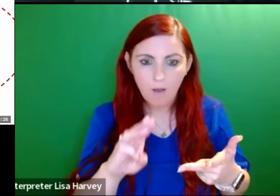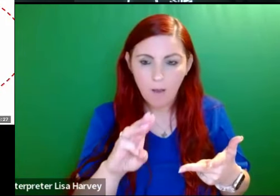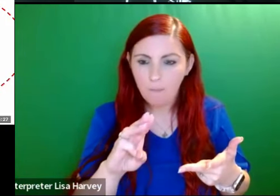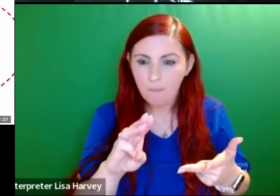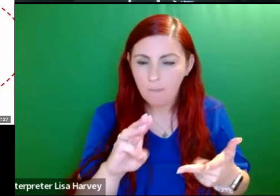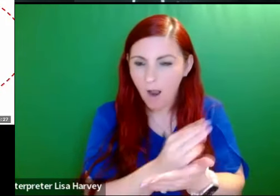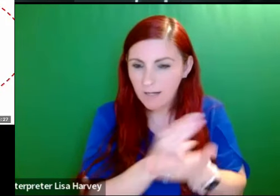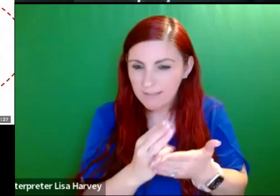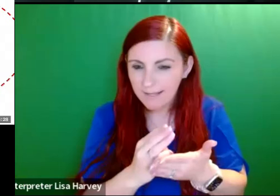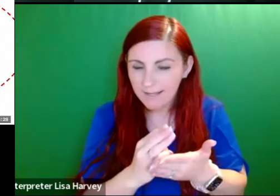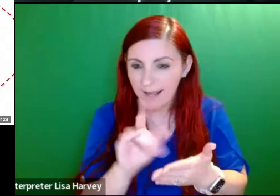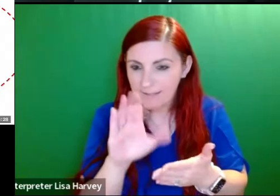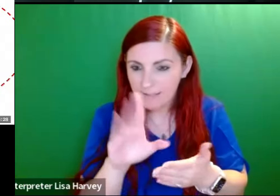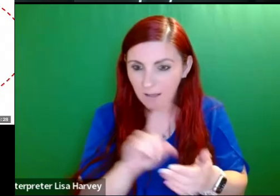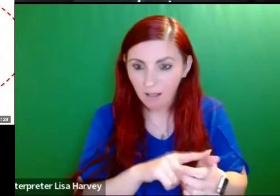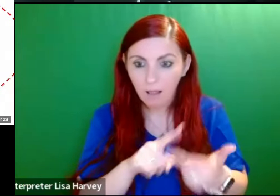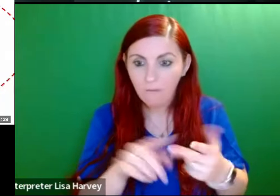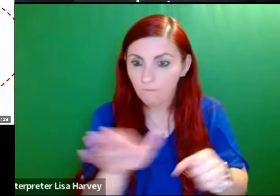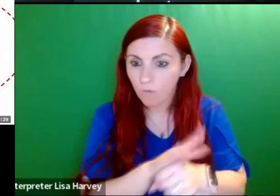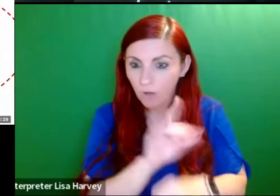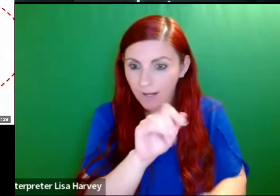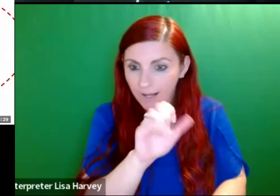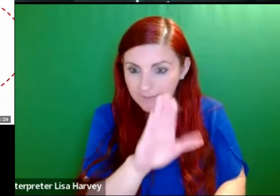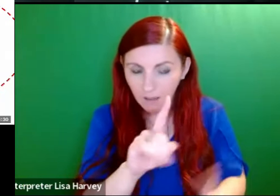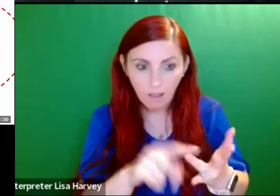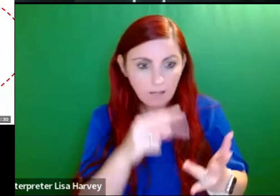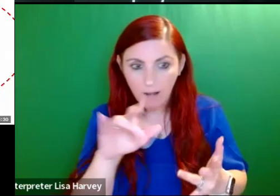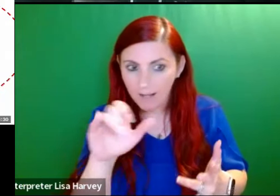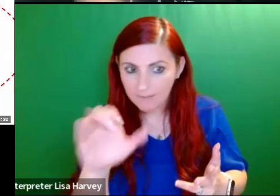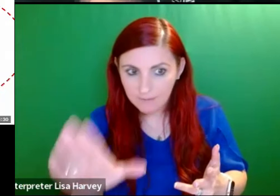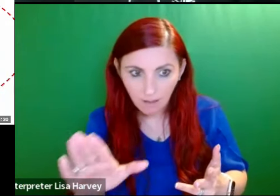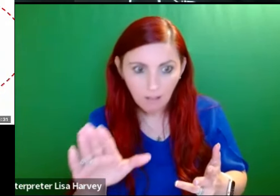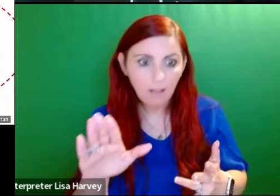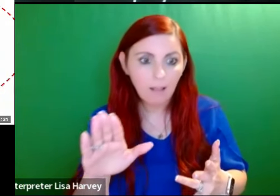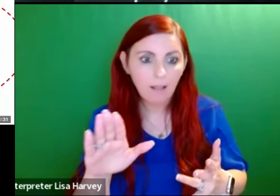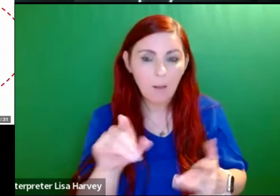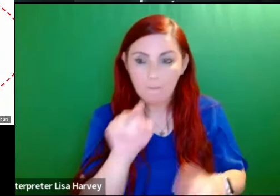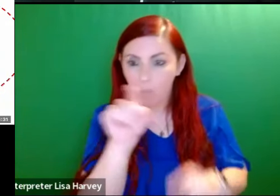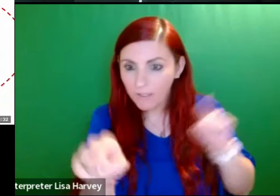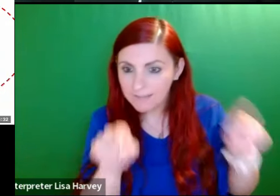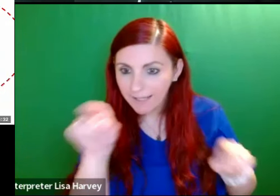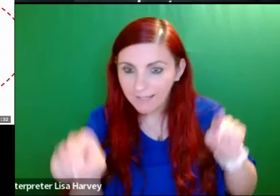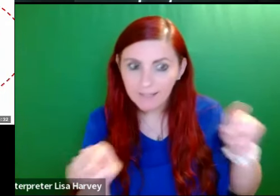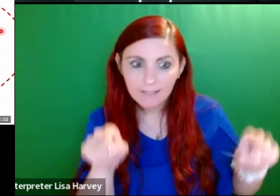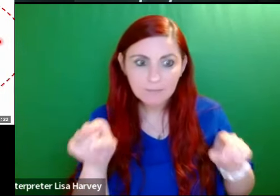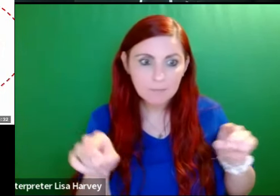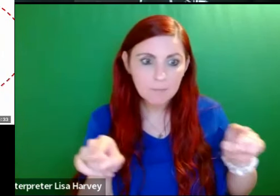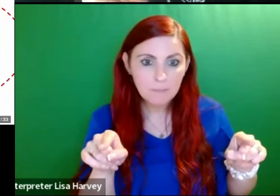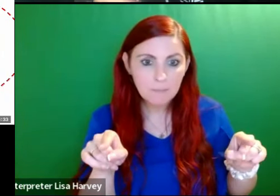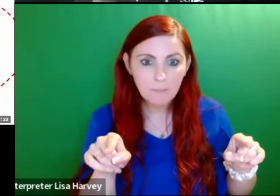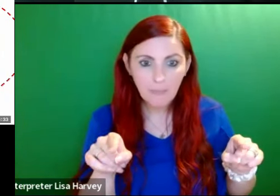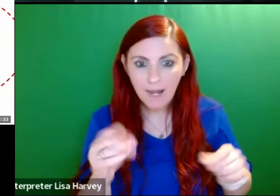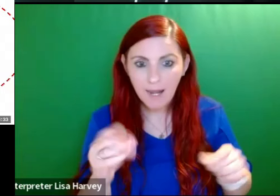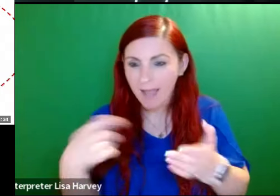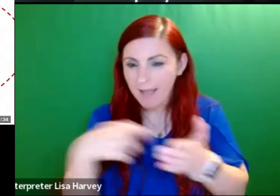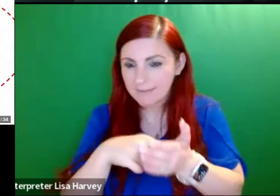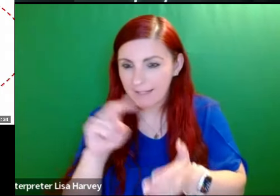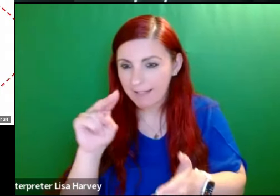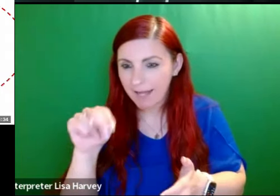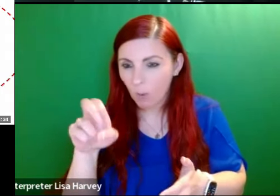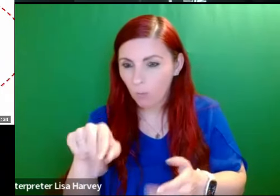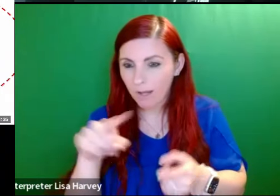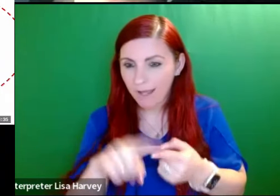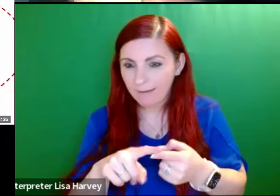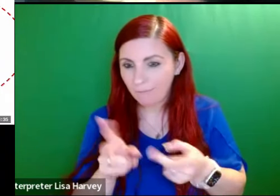lexical, and non-lexical signs, pointing signs, depicting signs, and I've put noun and verb in here as well, because these are